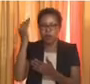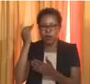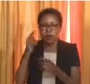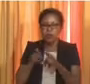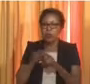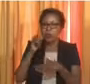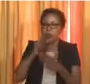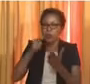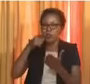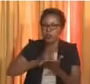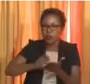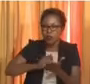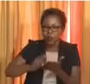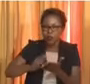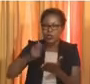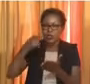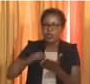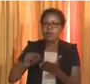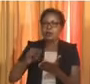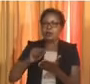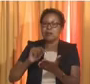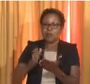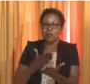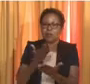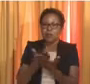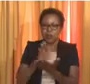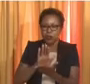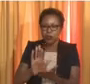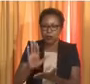his written submissions